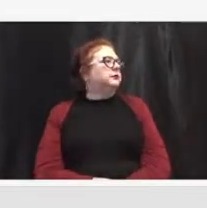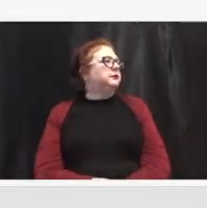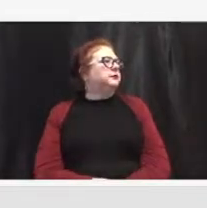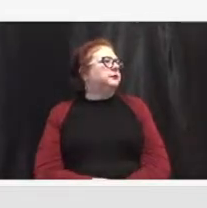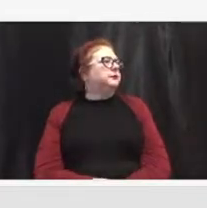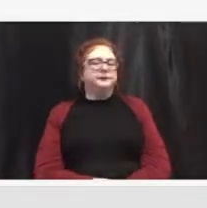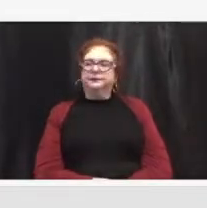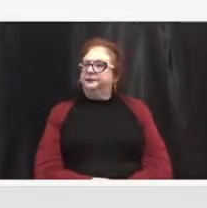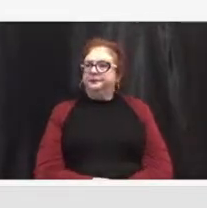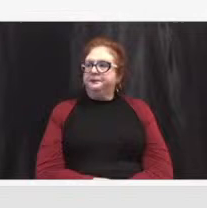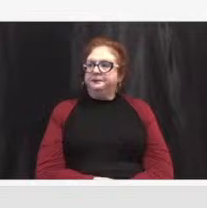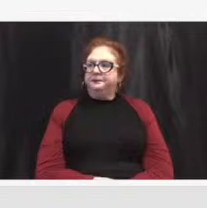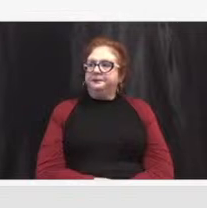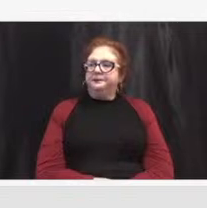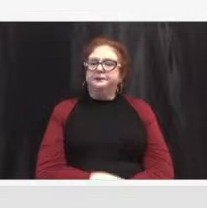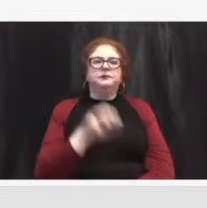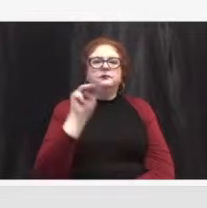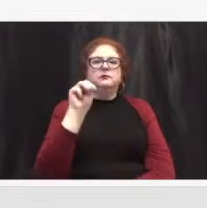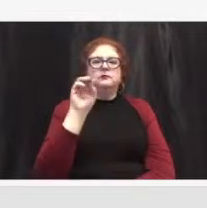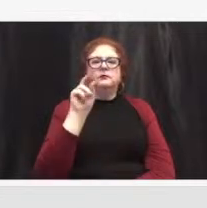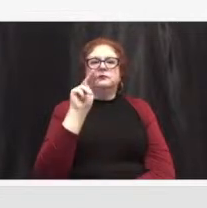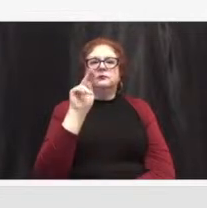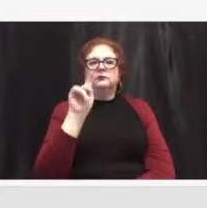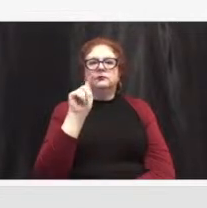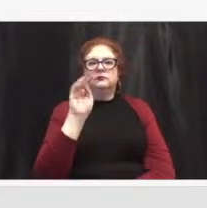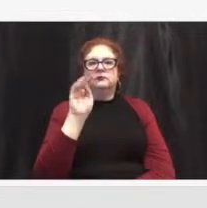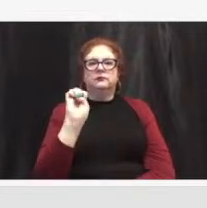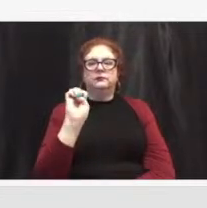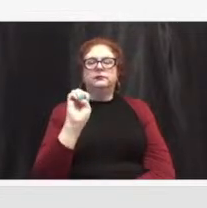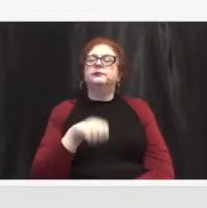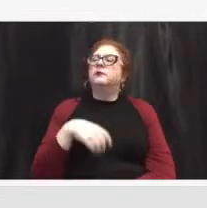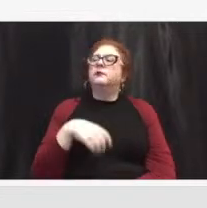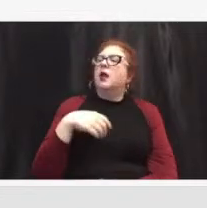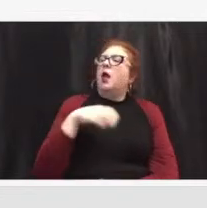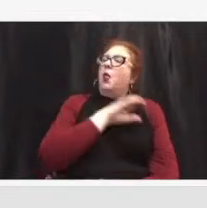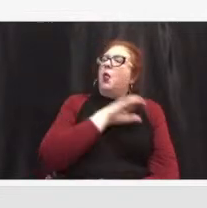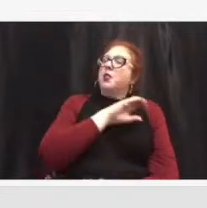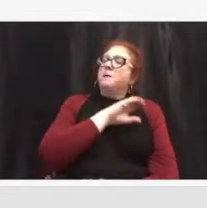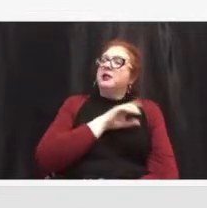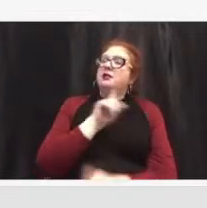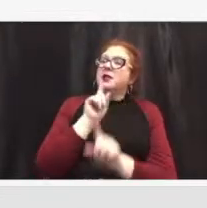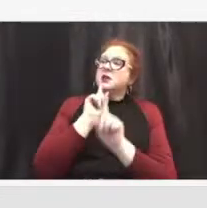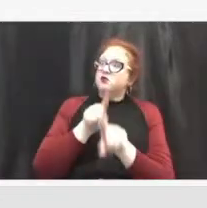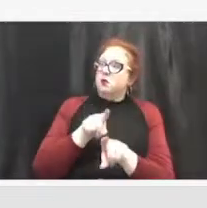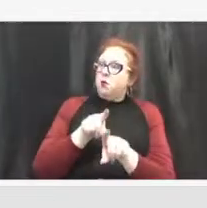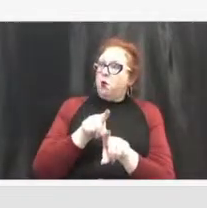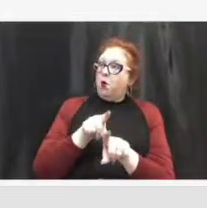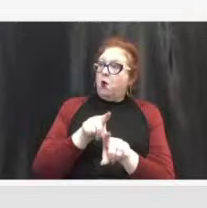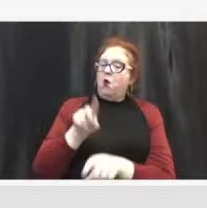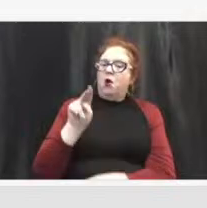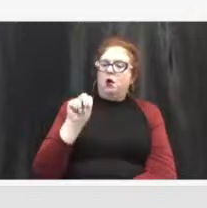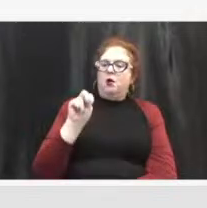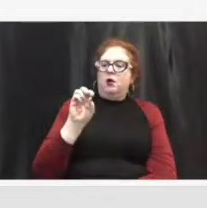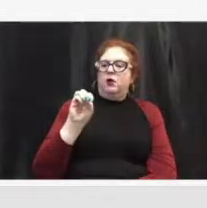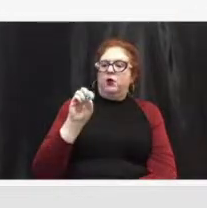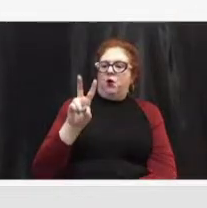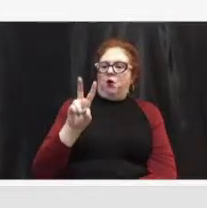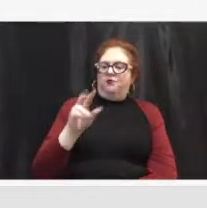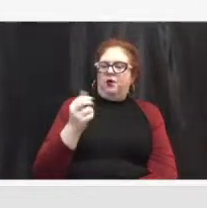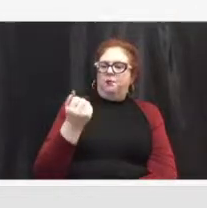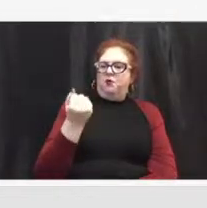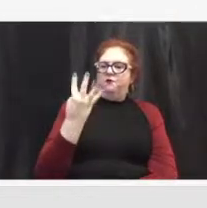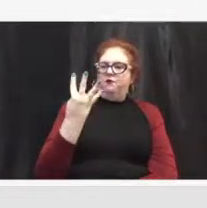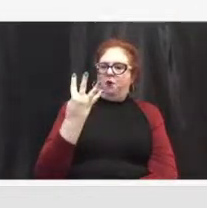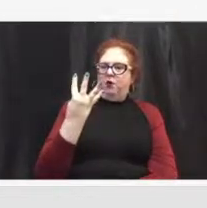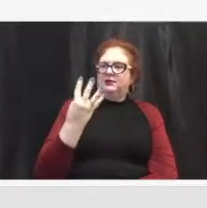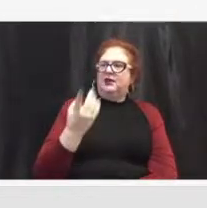All right, Monty, go ahead. The one police report was on November 14th of last year. It